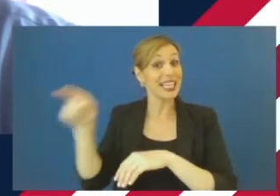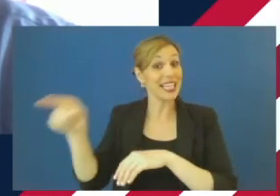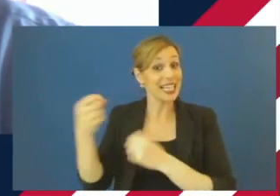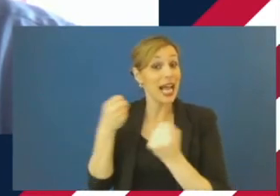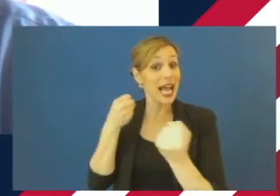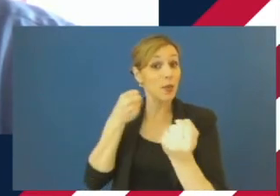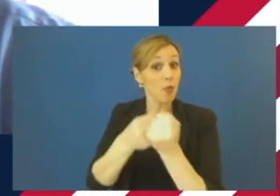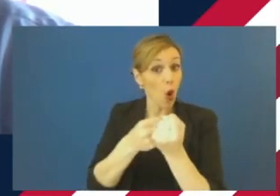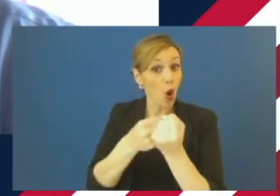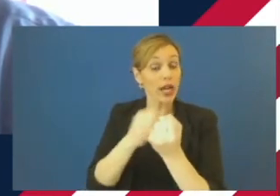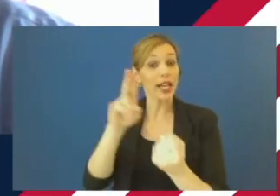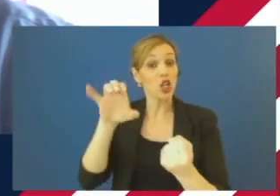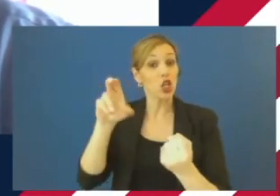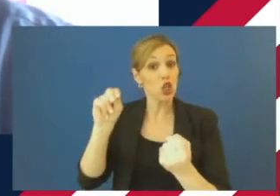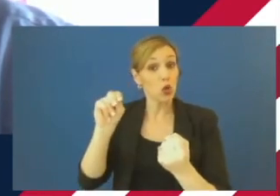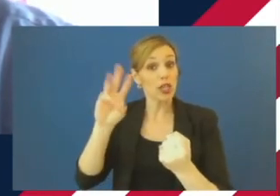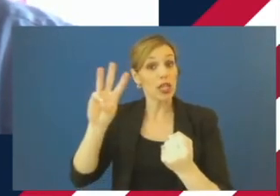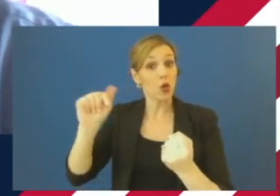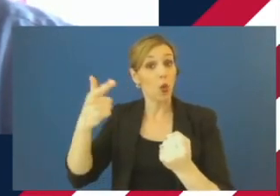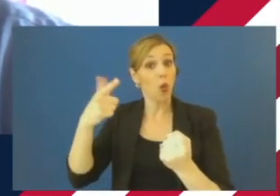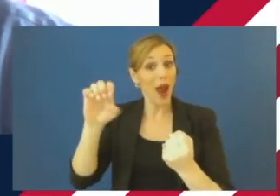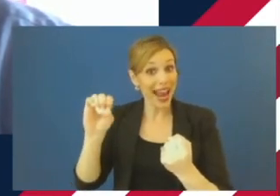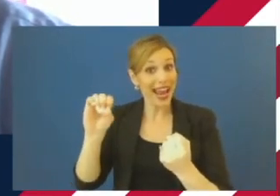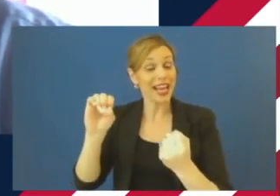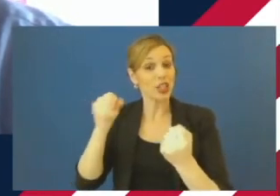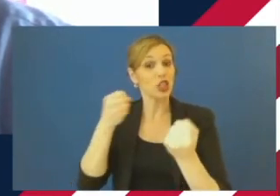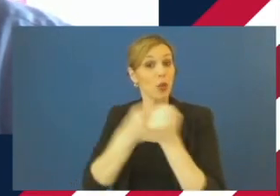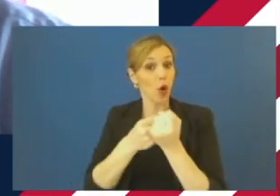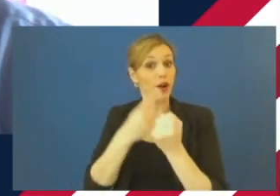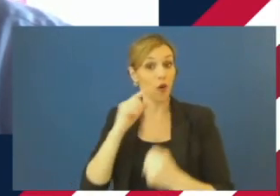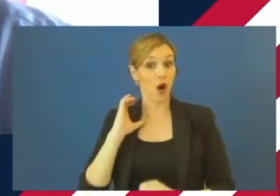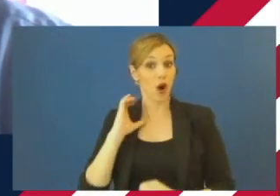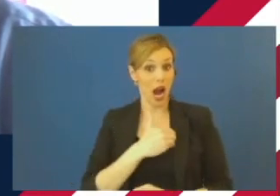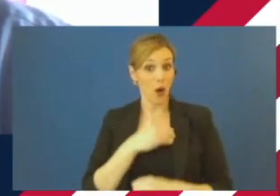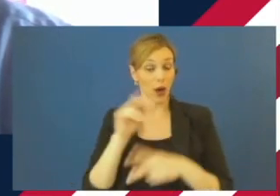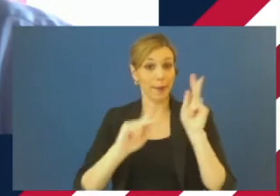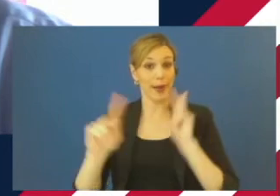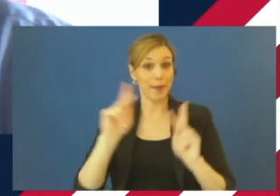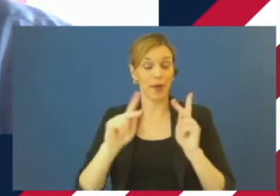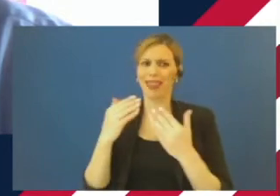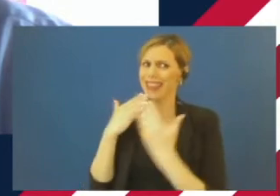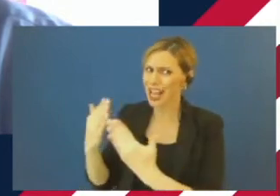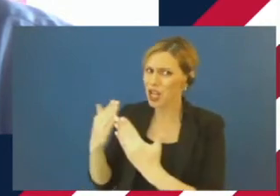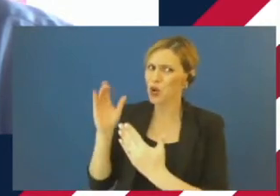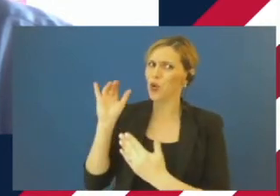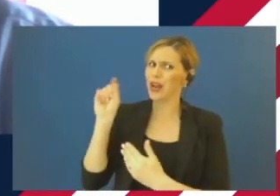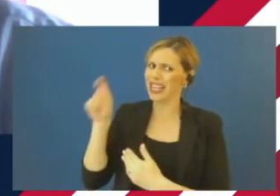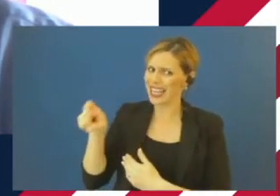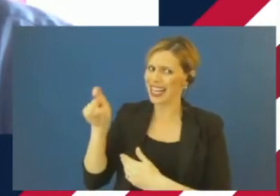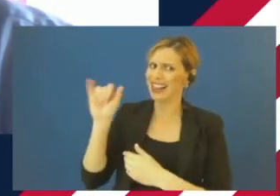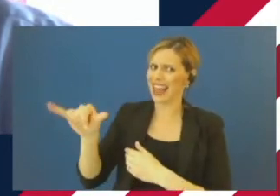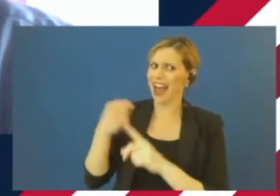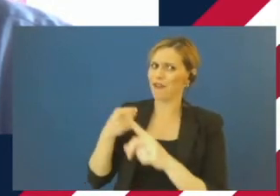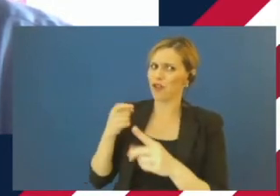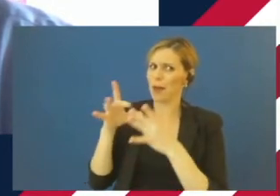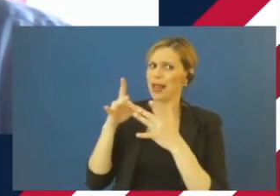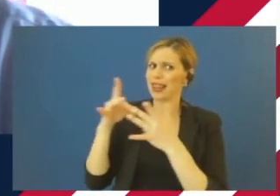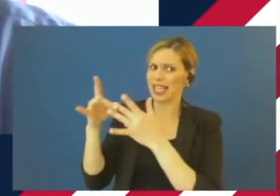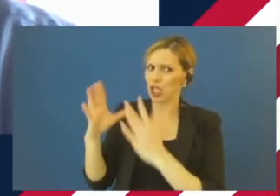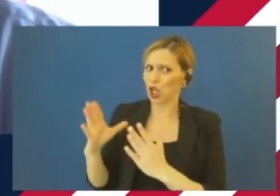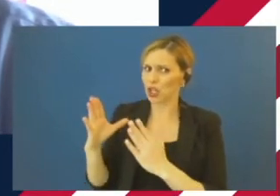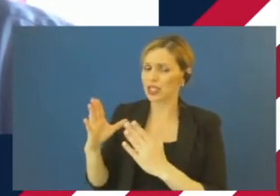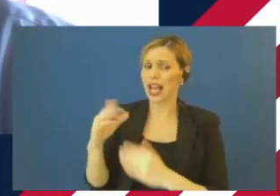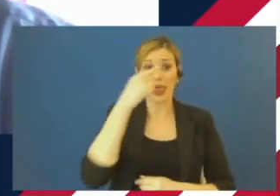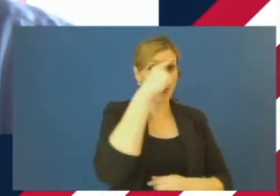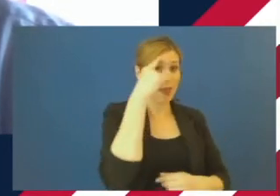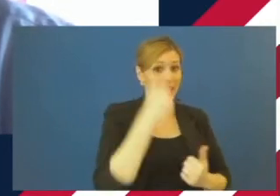need from our elected leaders. And as the past few months have shown with the COVID-19 and the Black for Lives movement, we need this